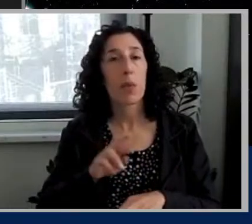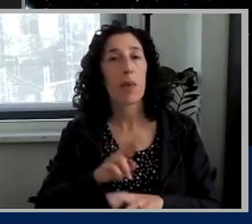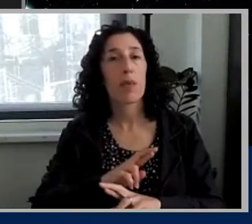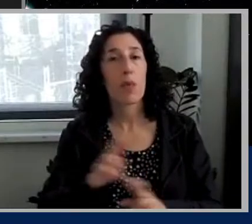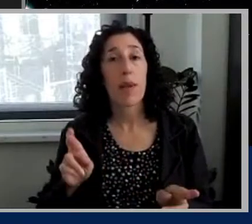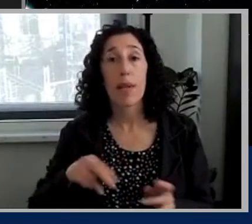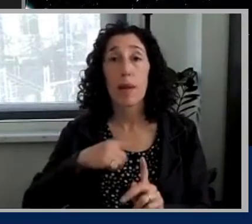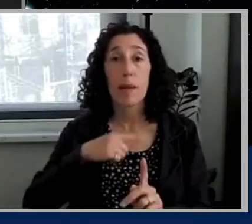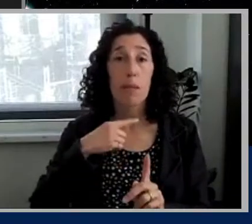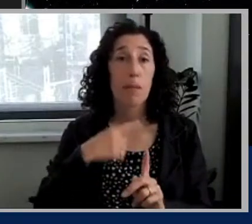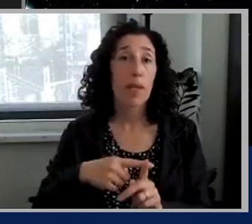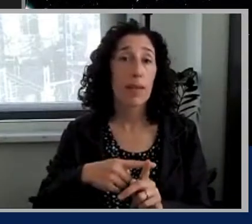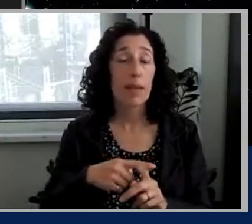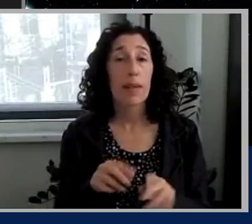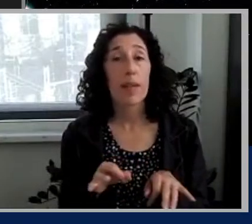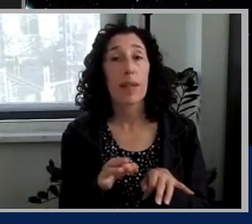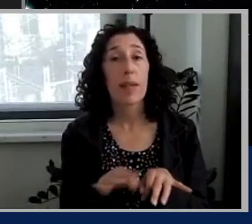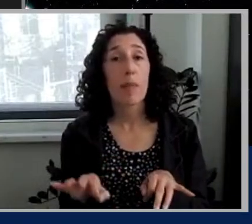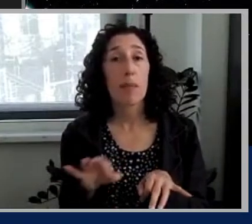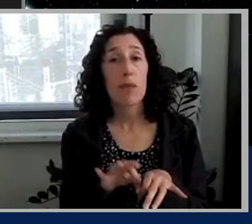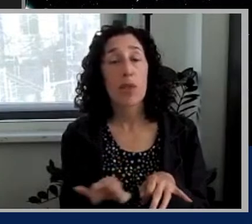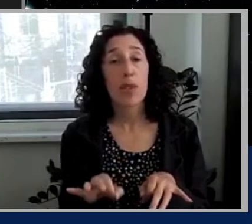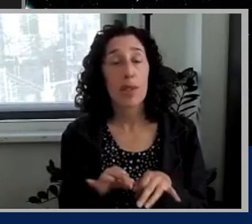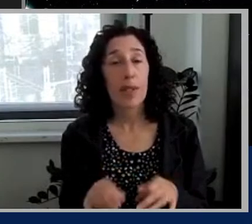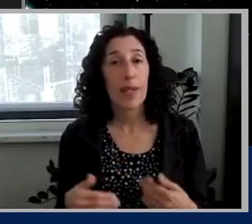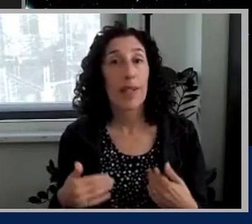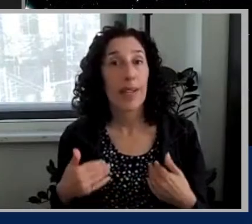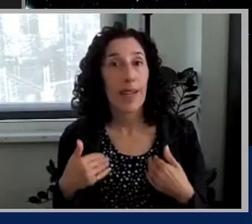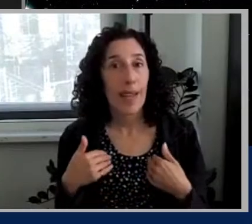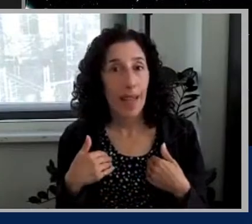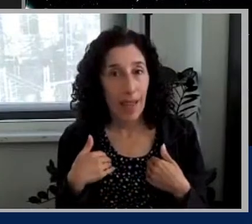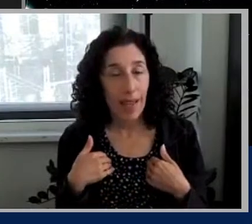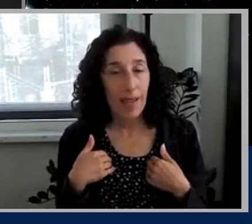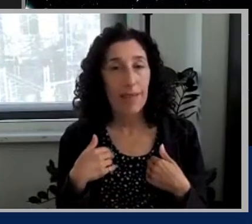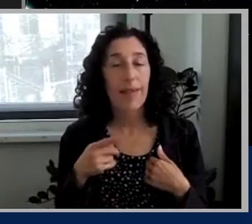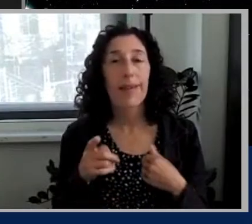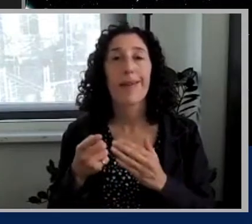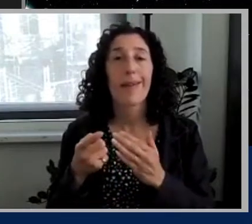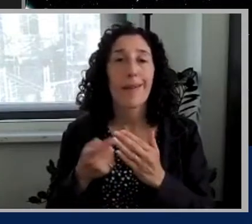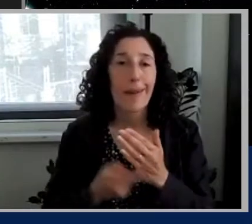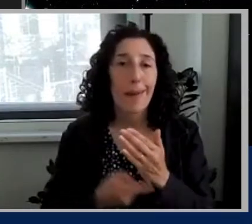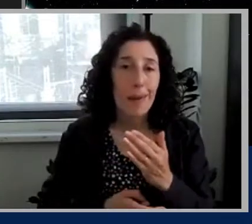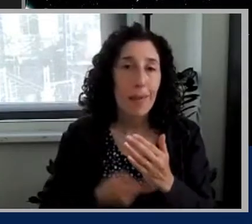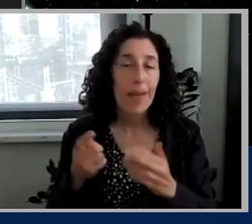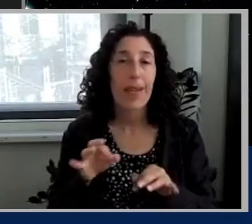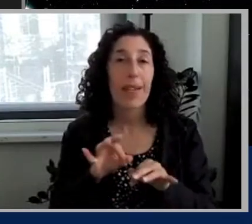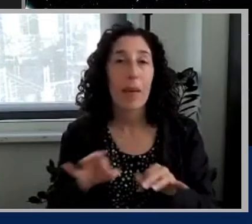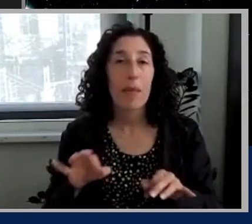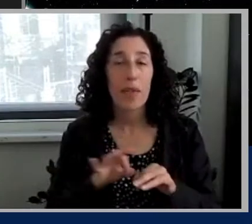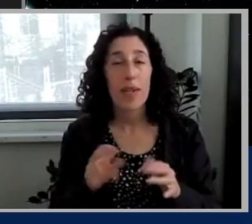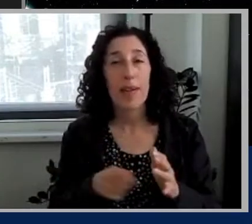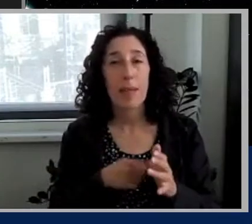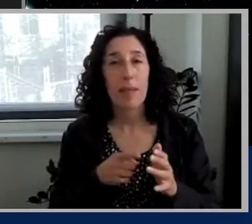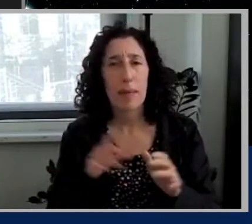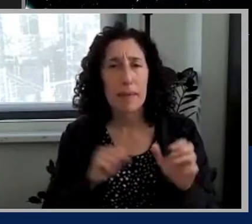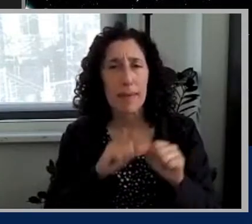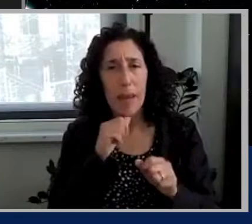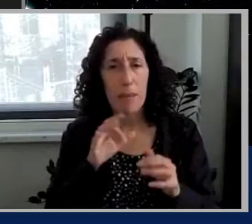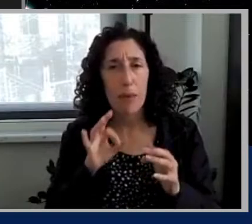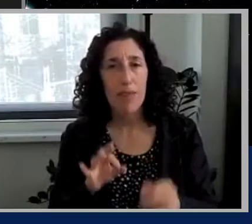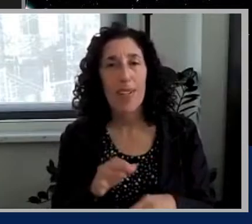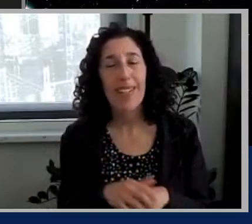best because it's the automatic thing, but I'm trying. We're trying. And I always record